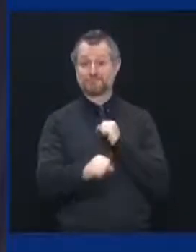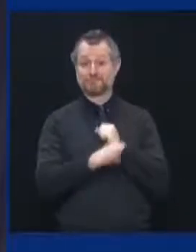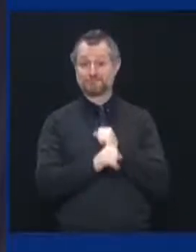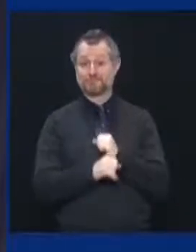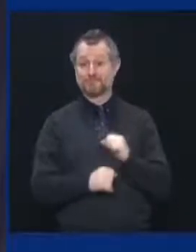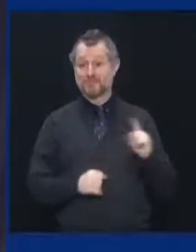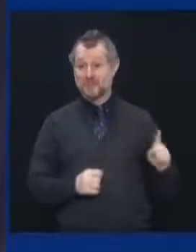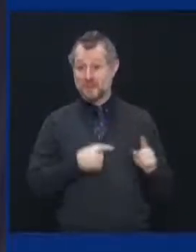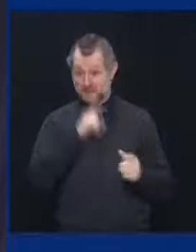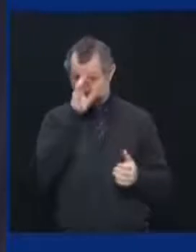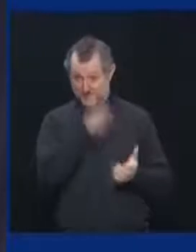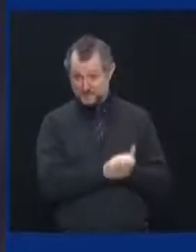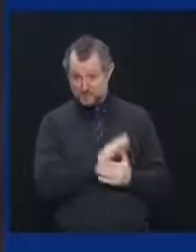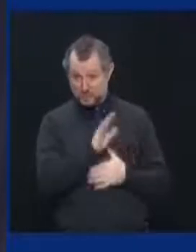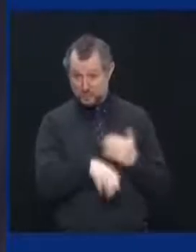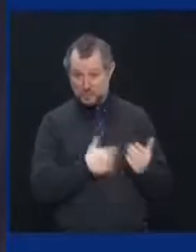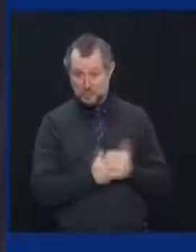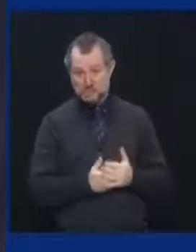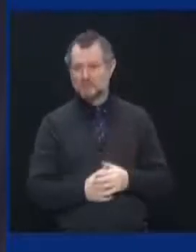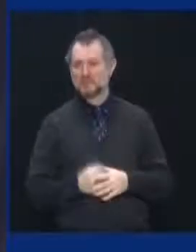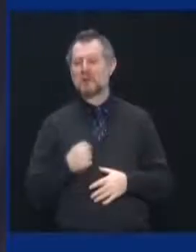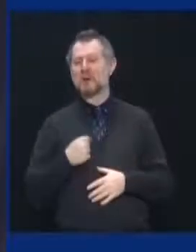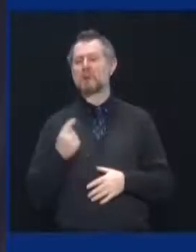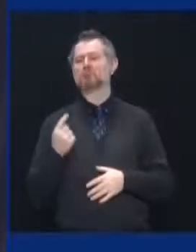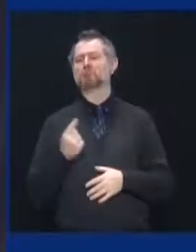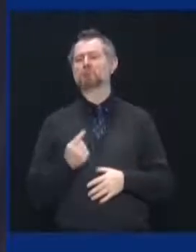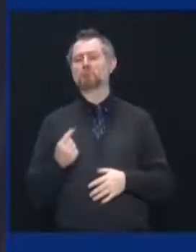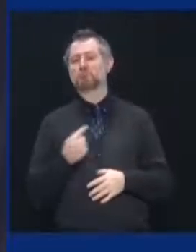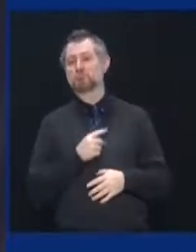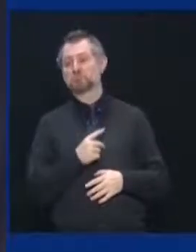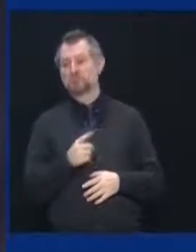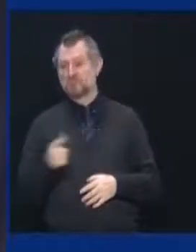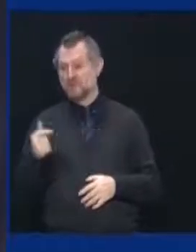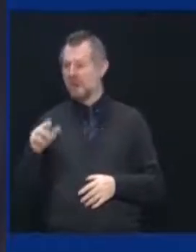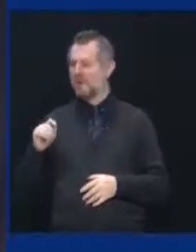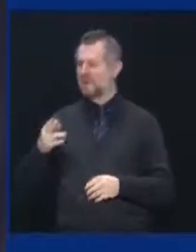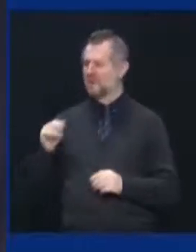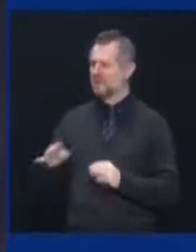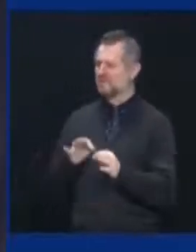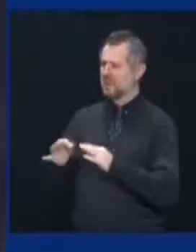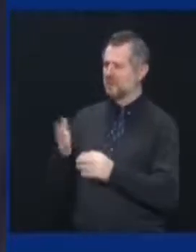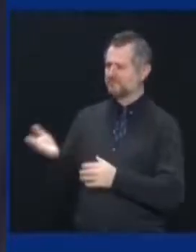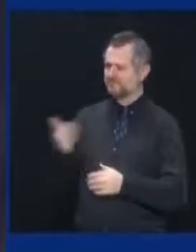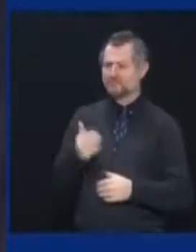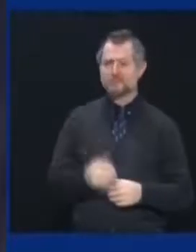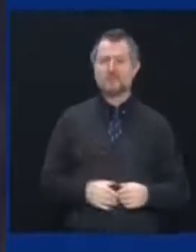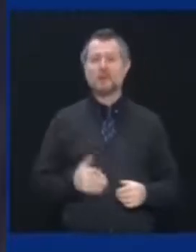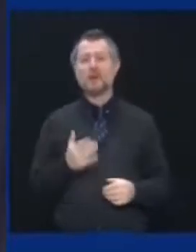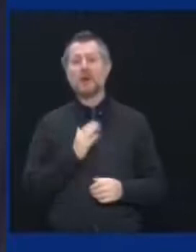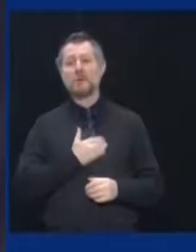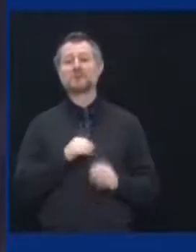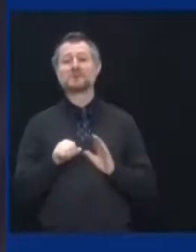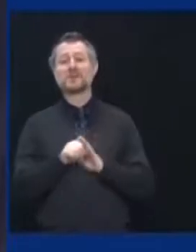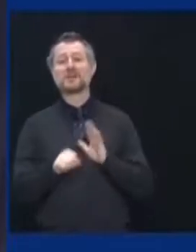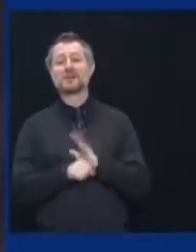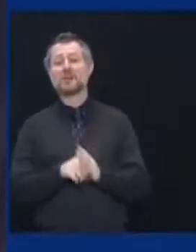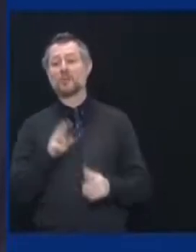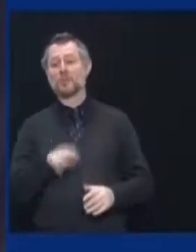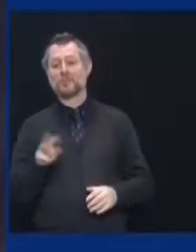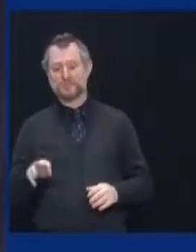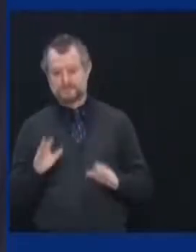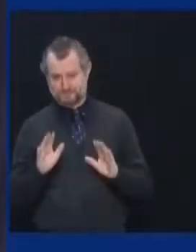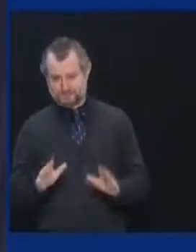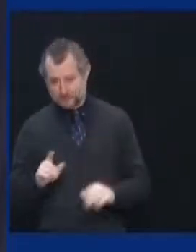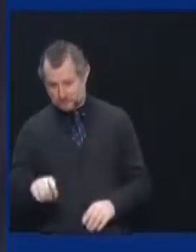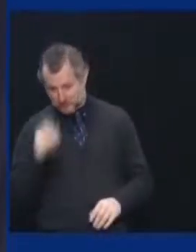with a grain of salt, but I'll ask Gareth to talk about that. On the state website, let's understand the facts.